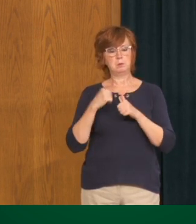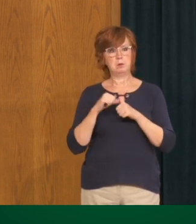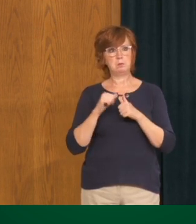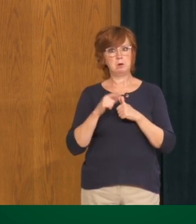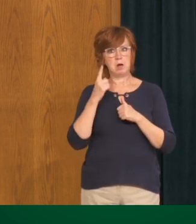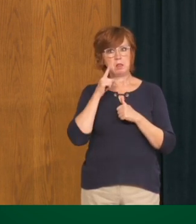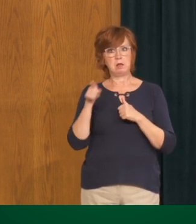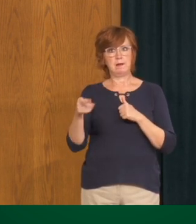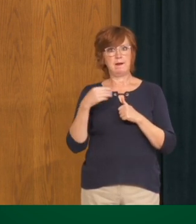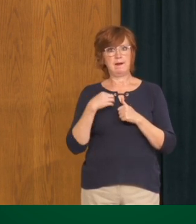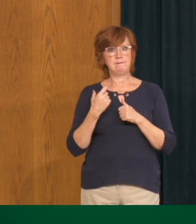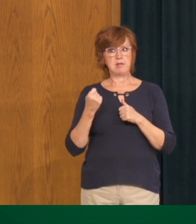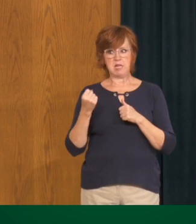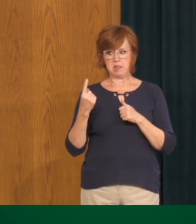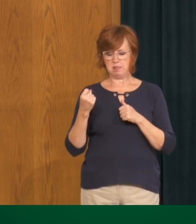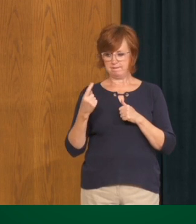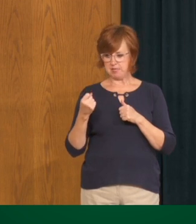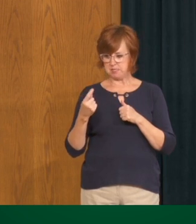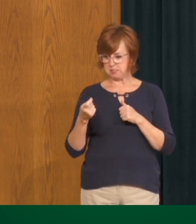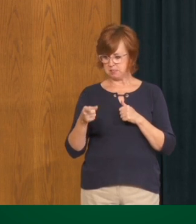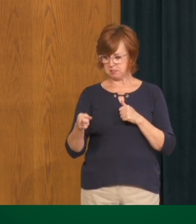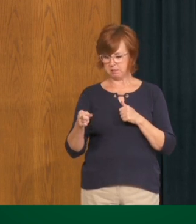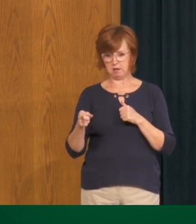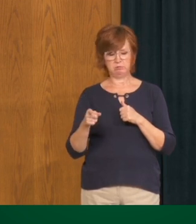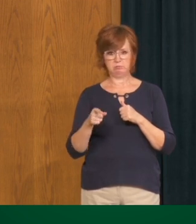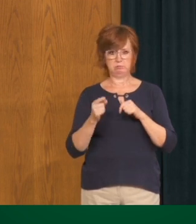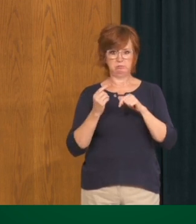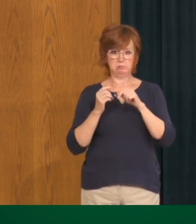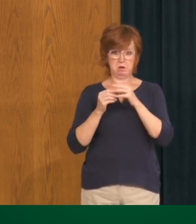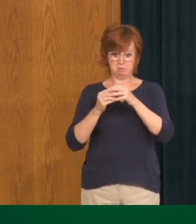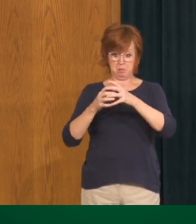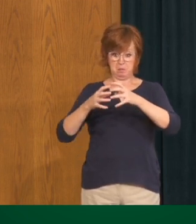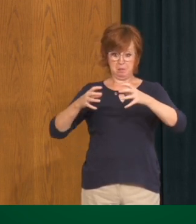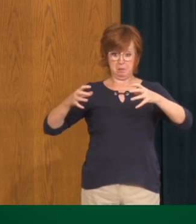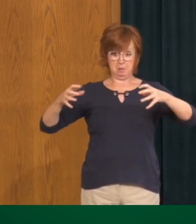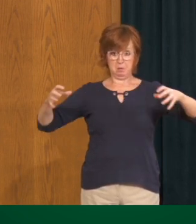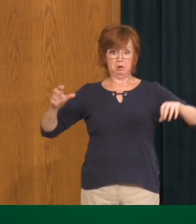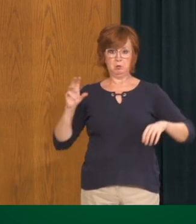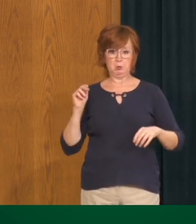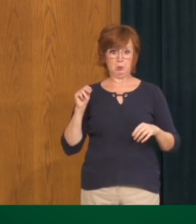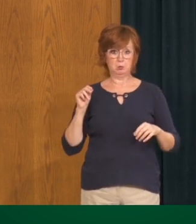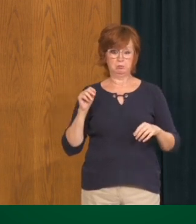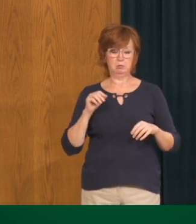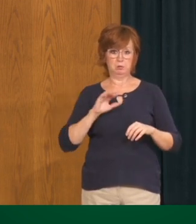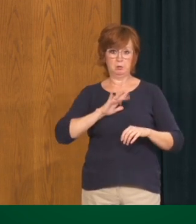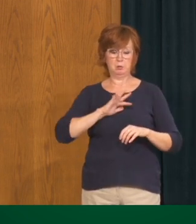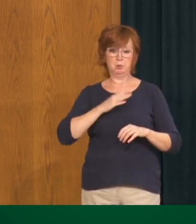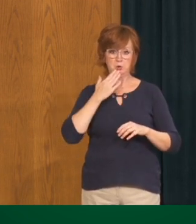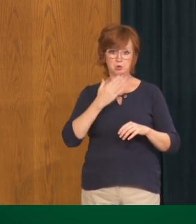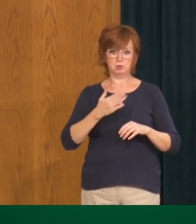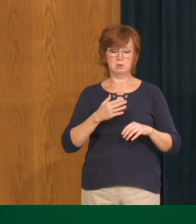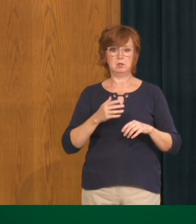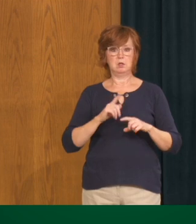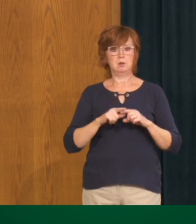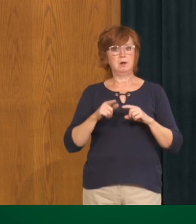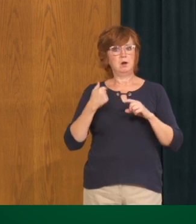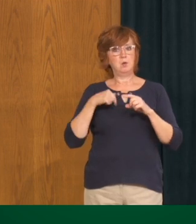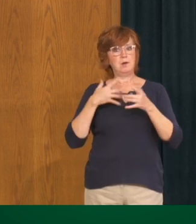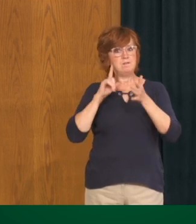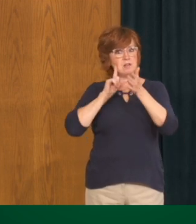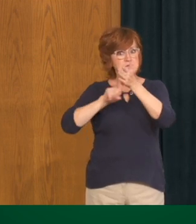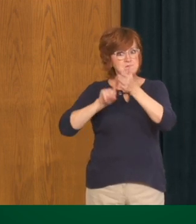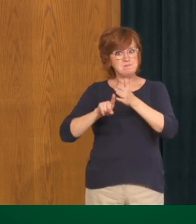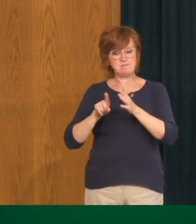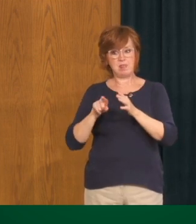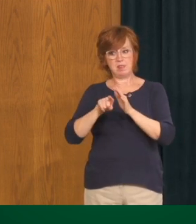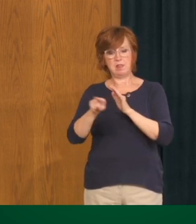11 cases and not further, and almost everyone in that facility has been tested. So there's been extensive testing and reassurance that the outbreak